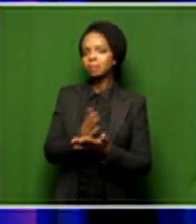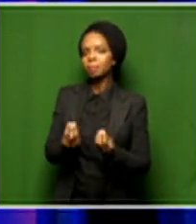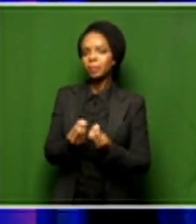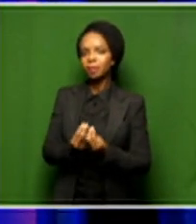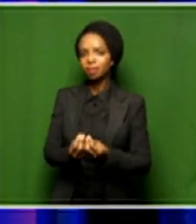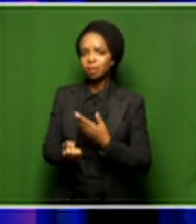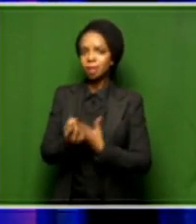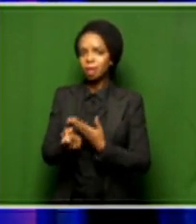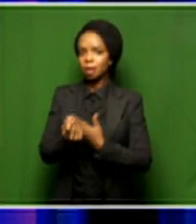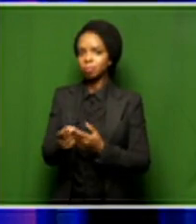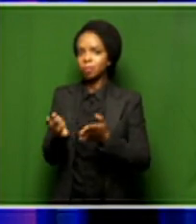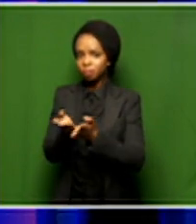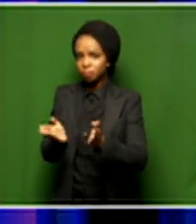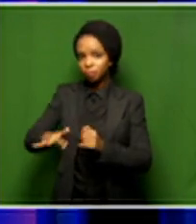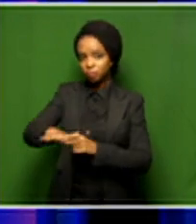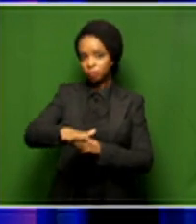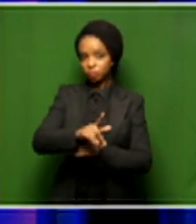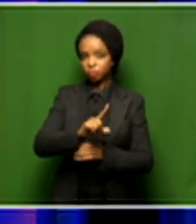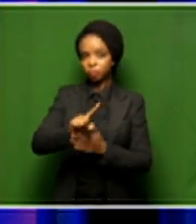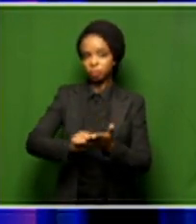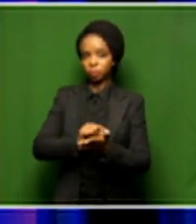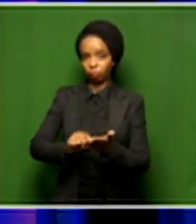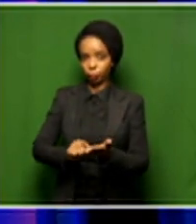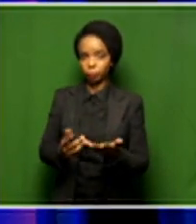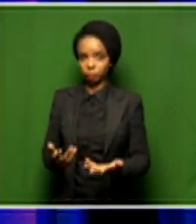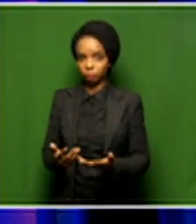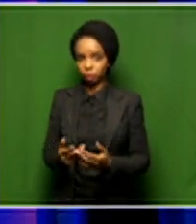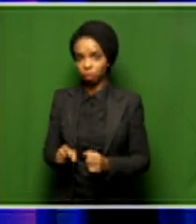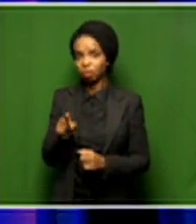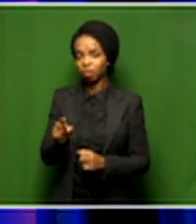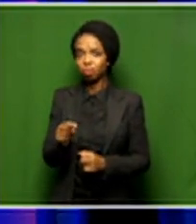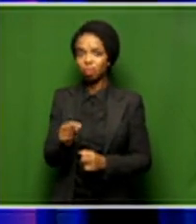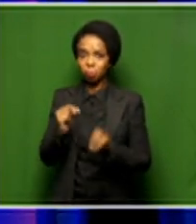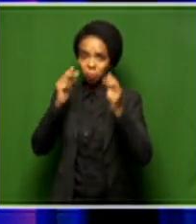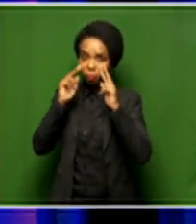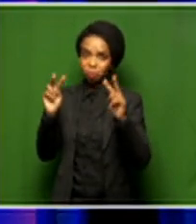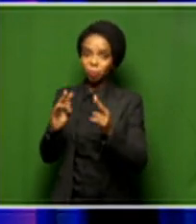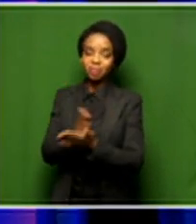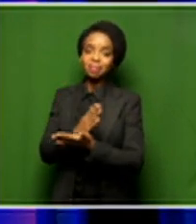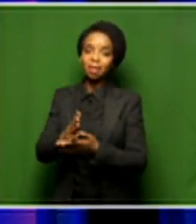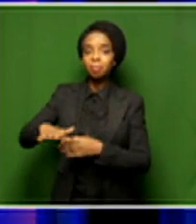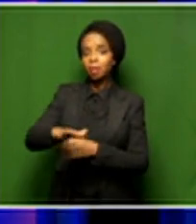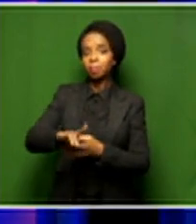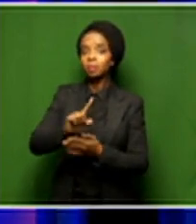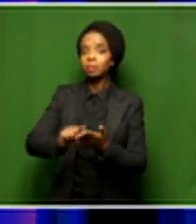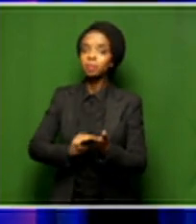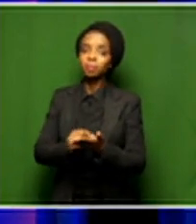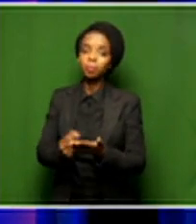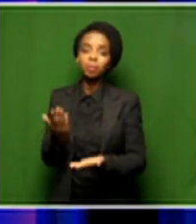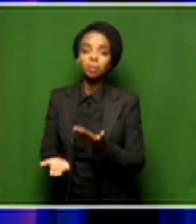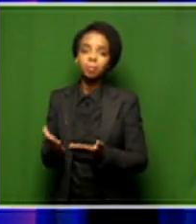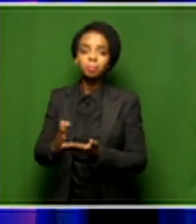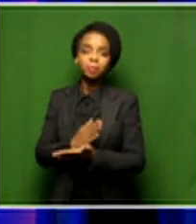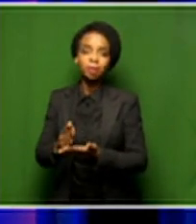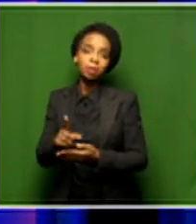voting stations. Yeah. It hasn't been, it's not overwhelming, is it? I mean, we've seen some voting stations, and maybe it's also just the ones that we're